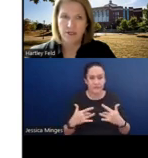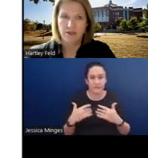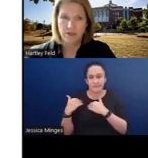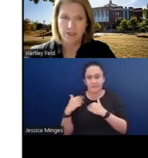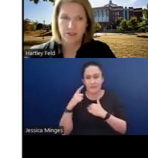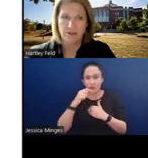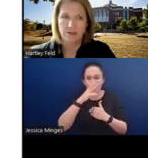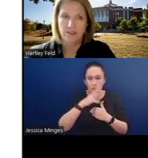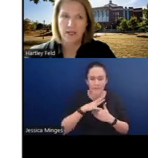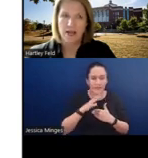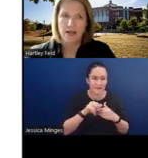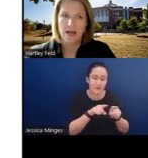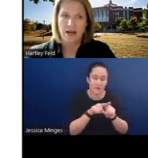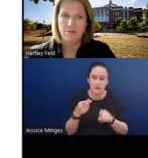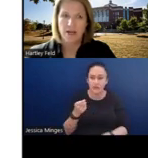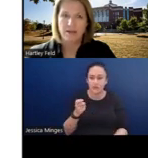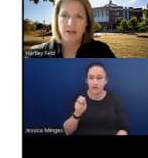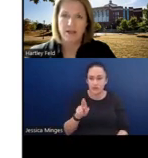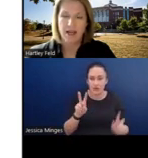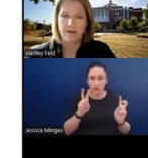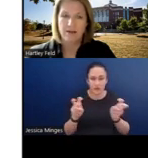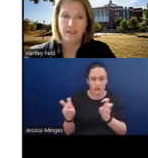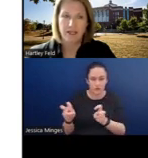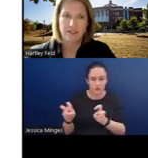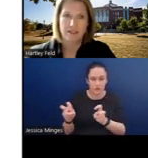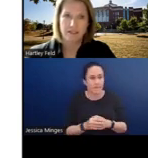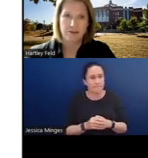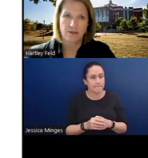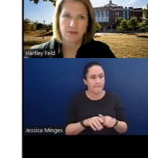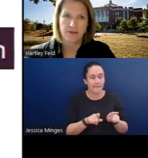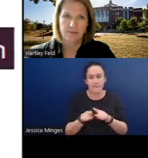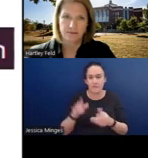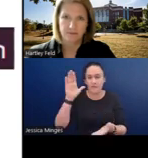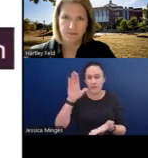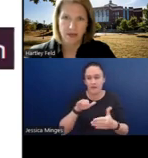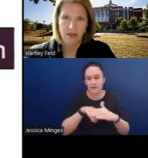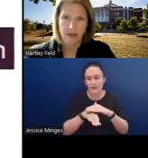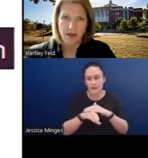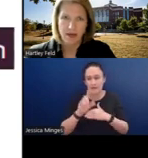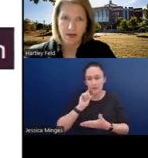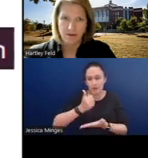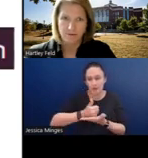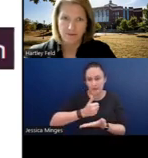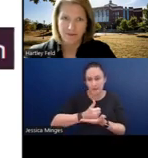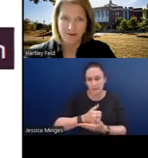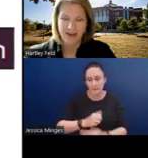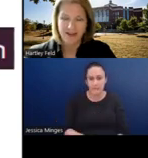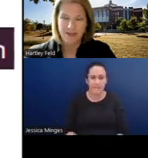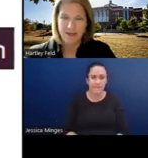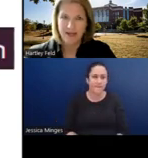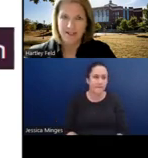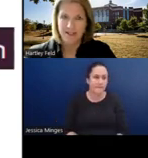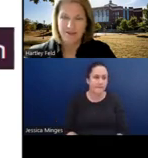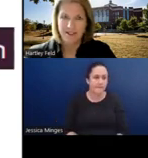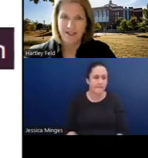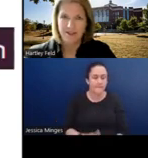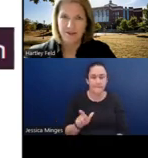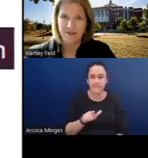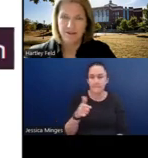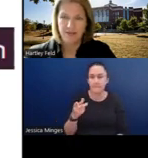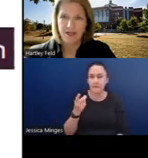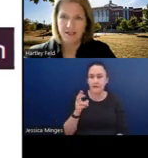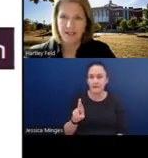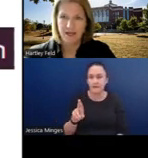also gendered issues. And then they have less access to treatment. All right, I'm going to pass it off to